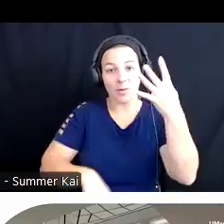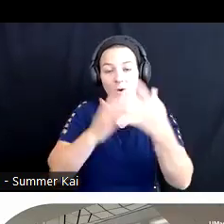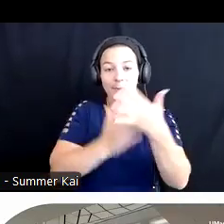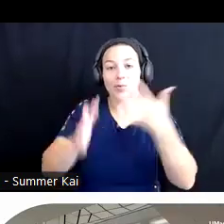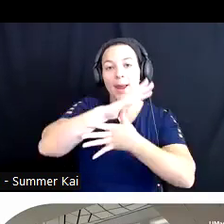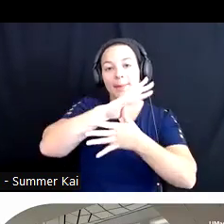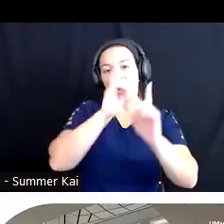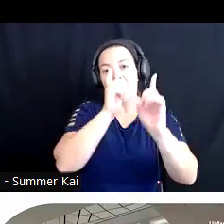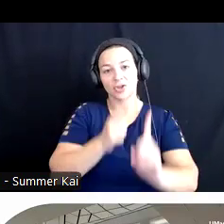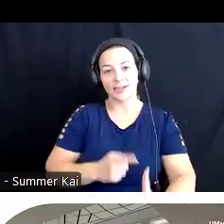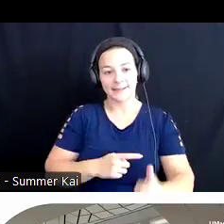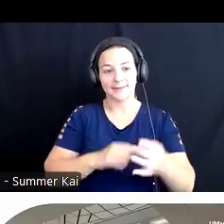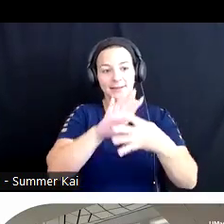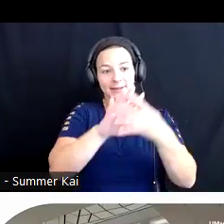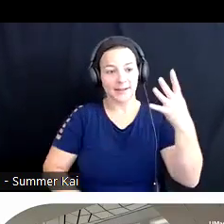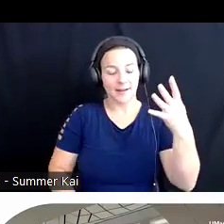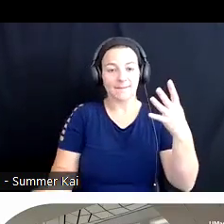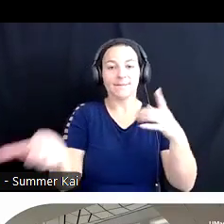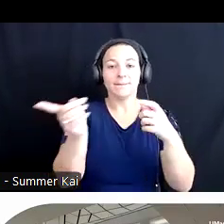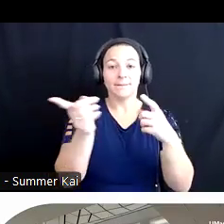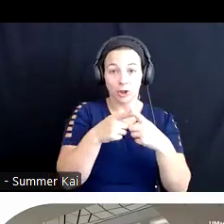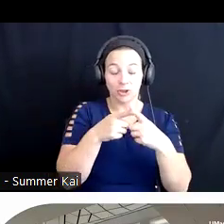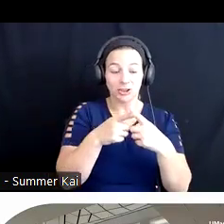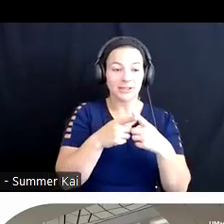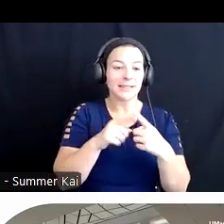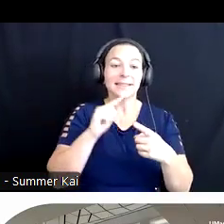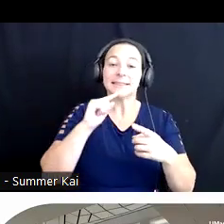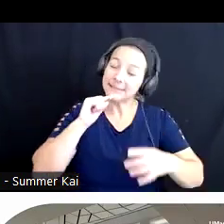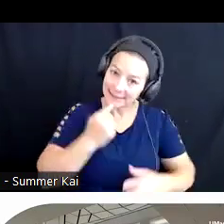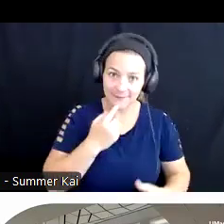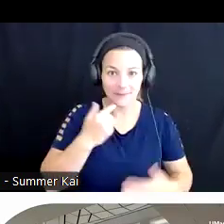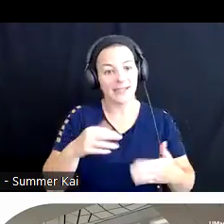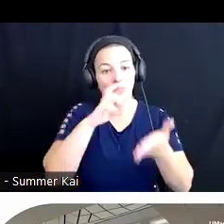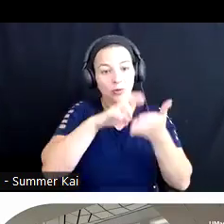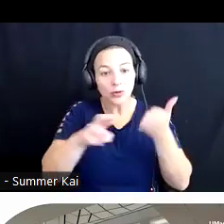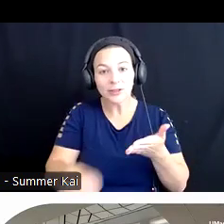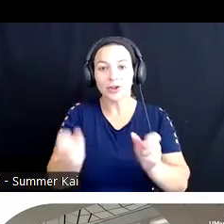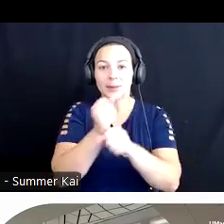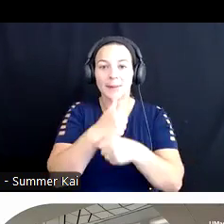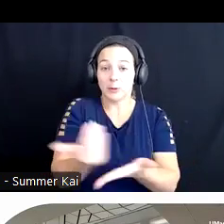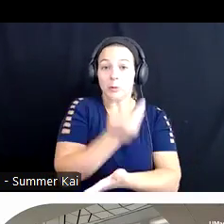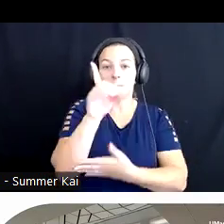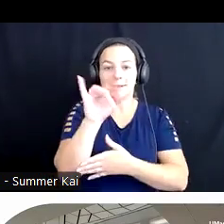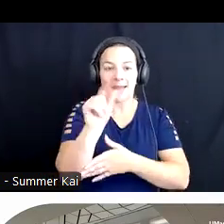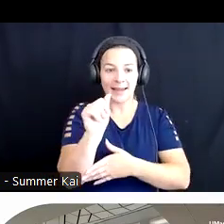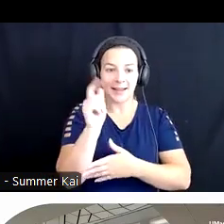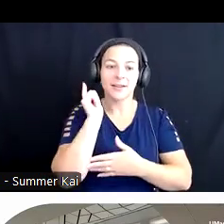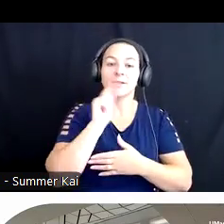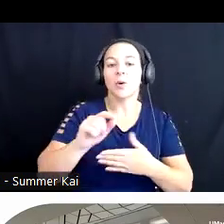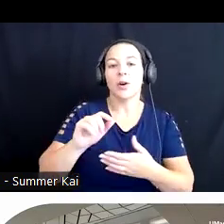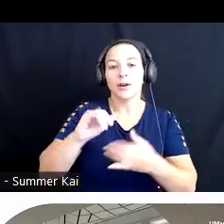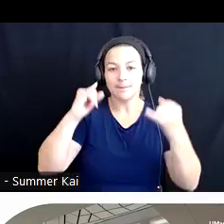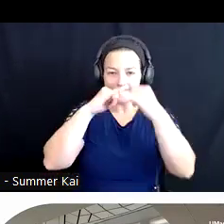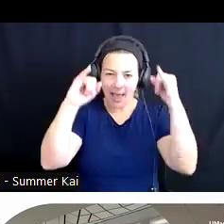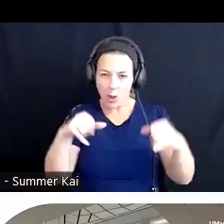objectives. First, we're conducting significant research and generating new data in order to outline for the state the